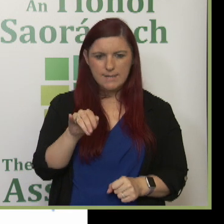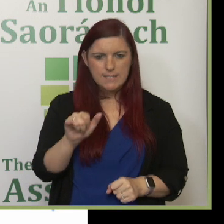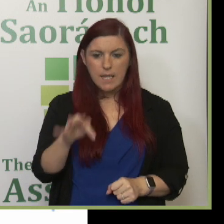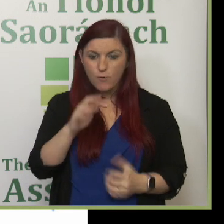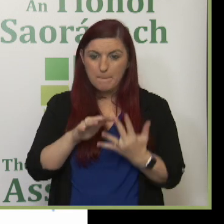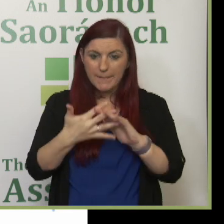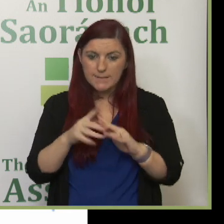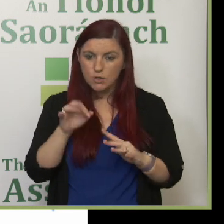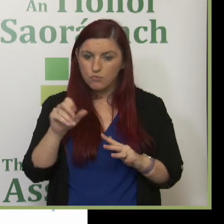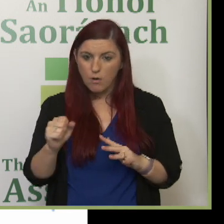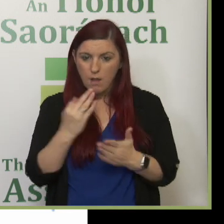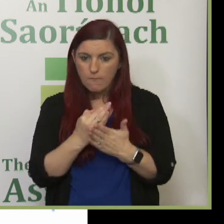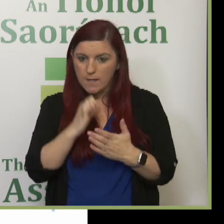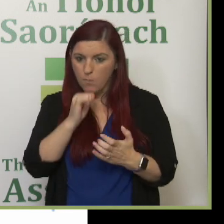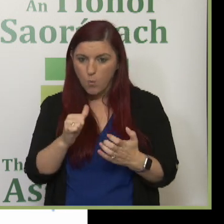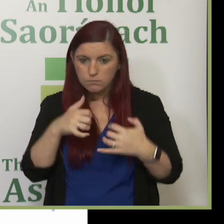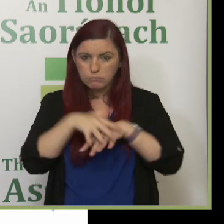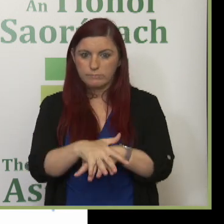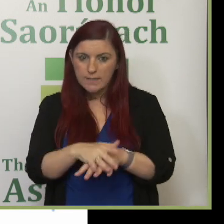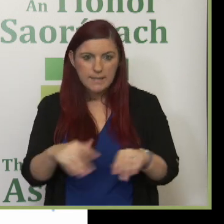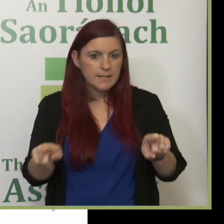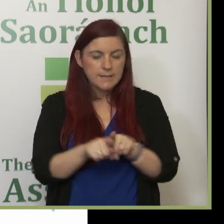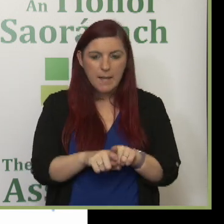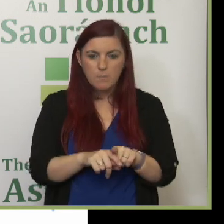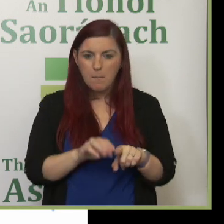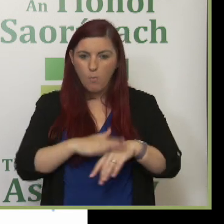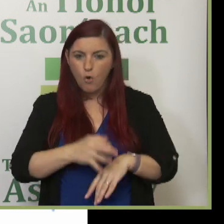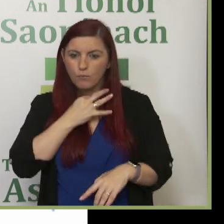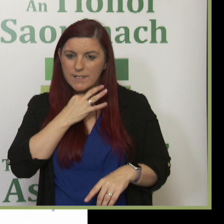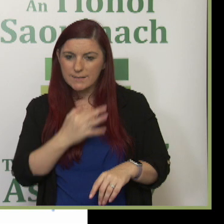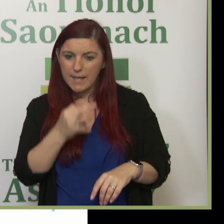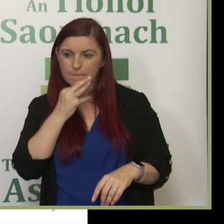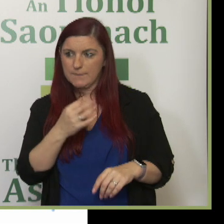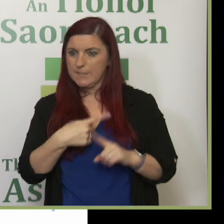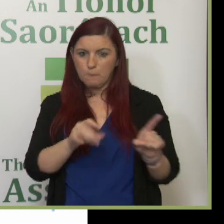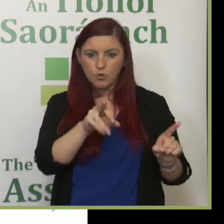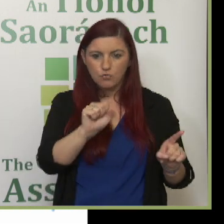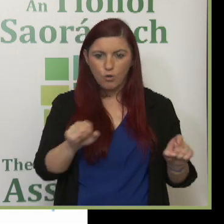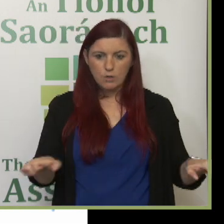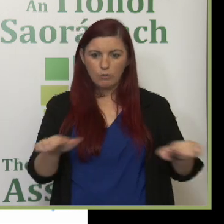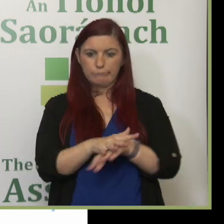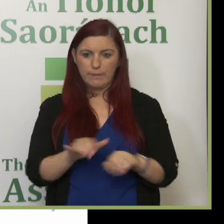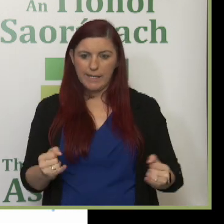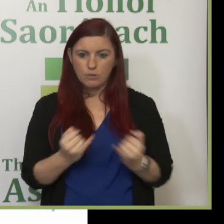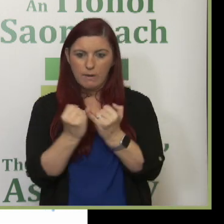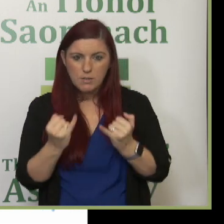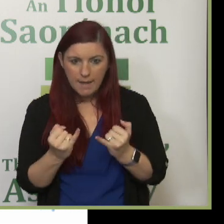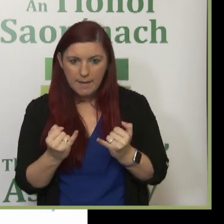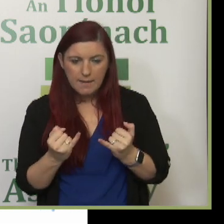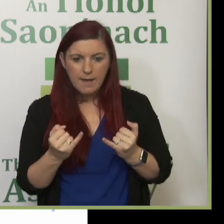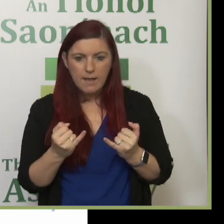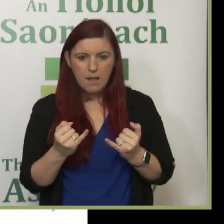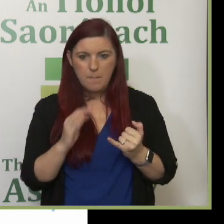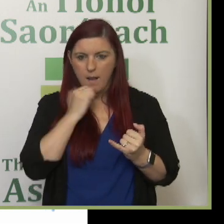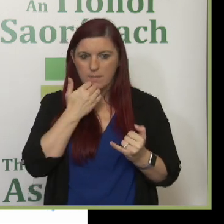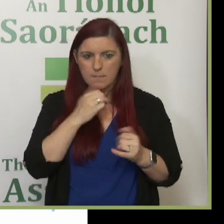It increases risk through drug interaction effects. That's when two drugs are used together, they have different implications and different risks. And because people